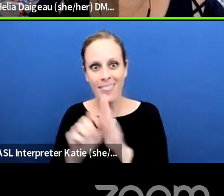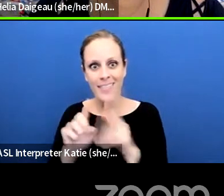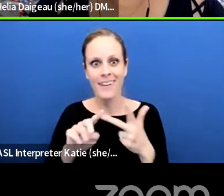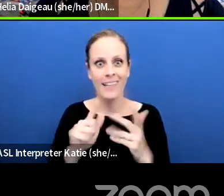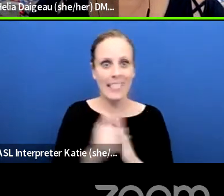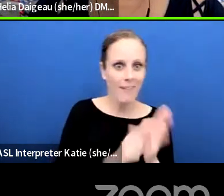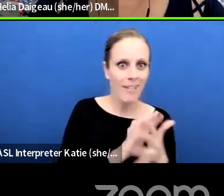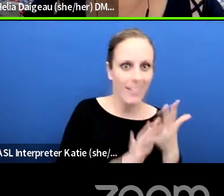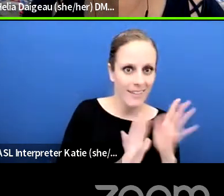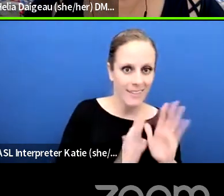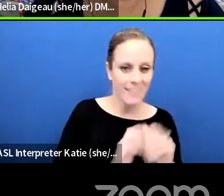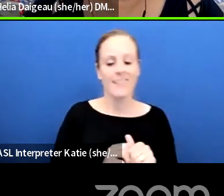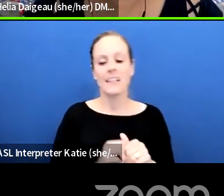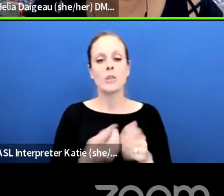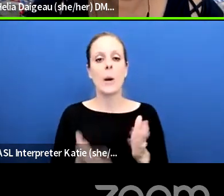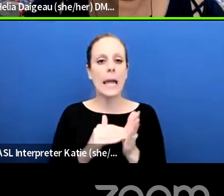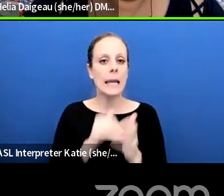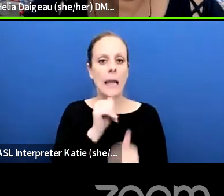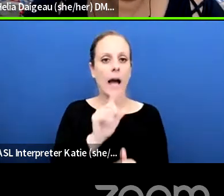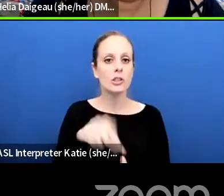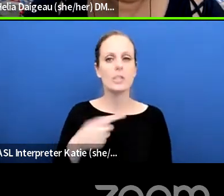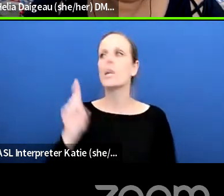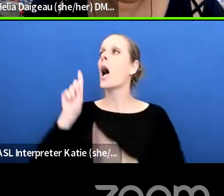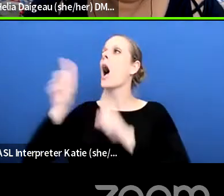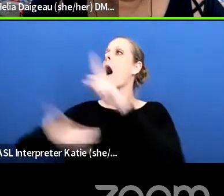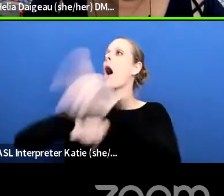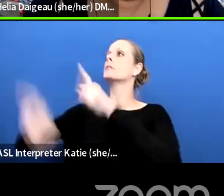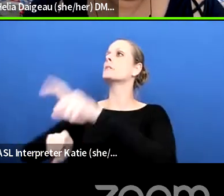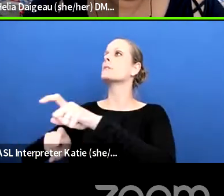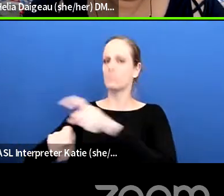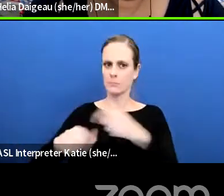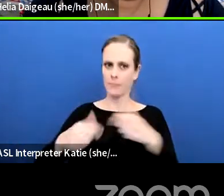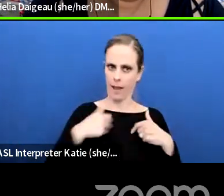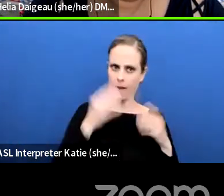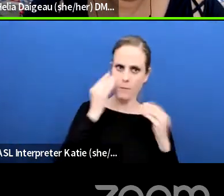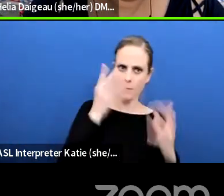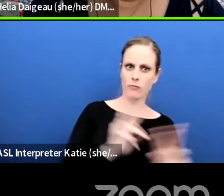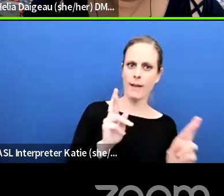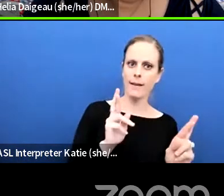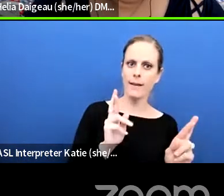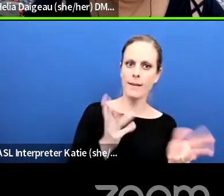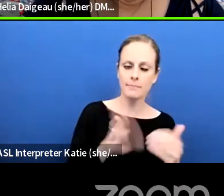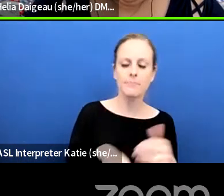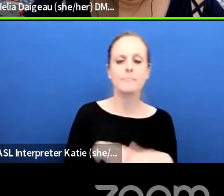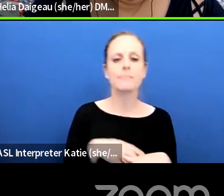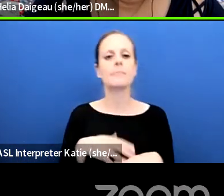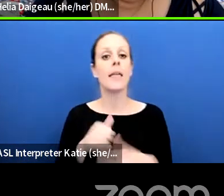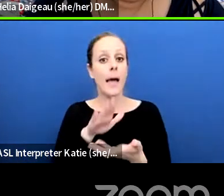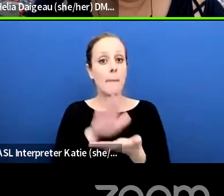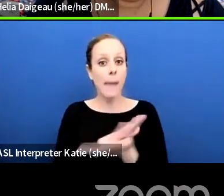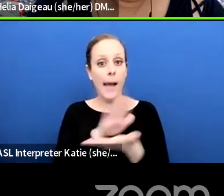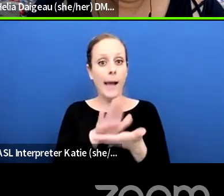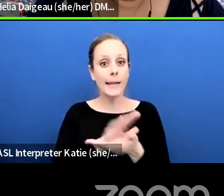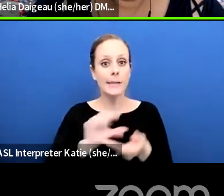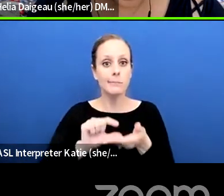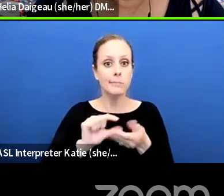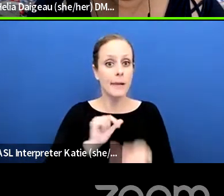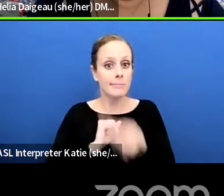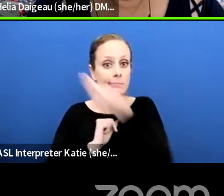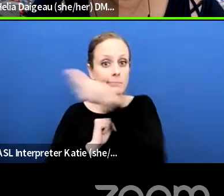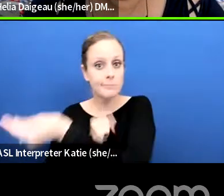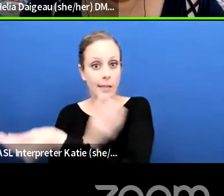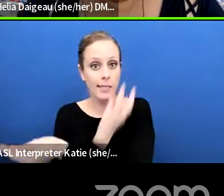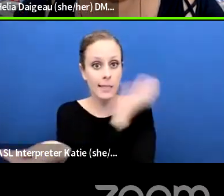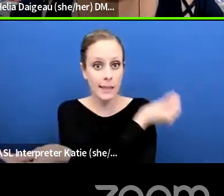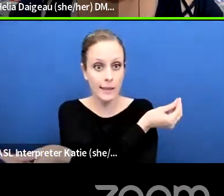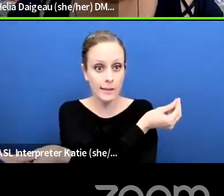not just you going and asking them for something. And then the idea of the leave behind packet, which I know Carrie is someone